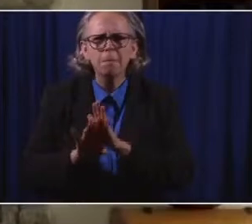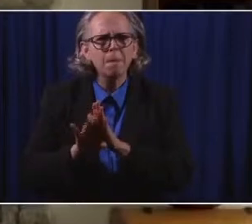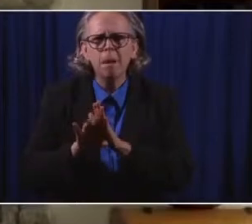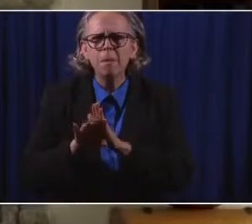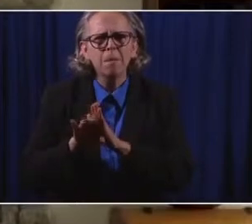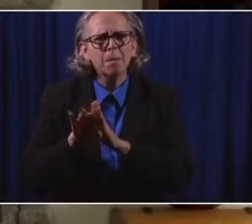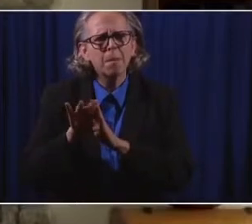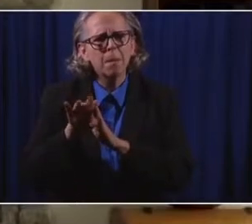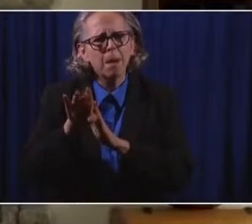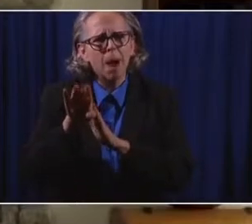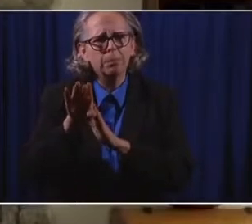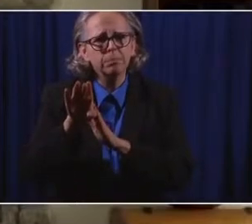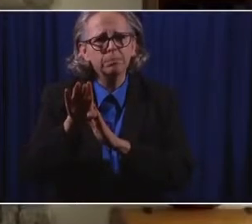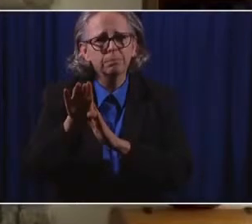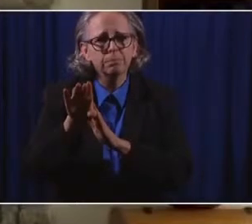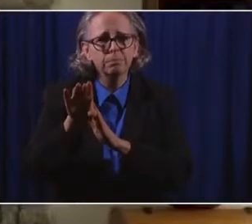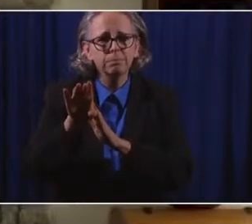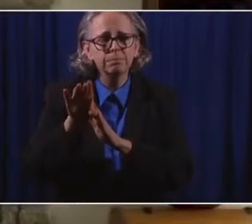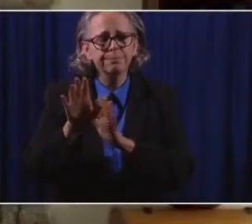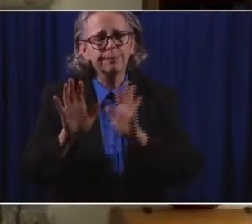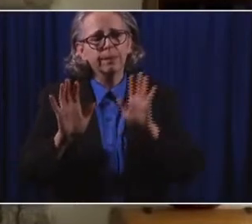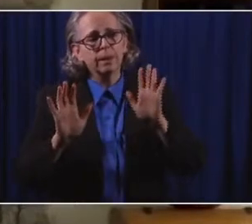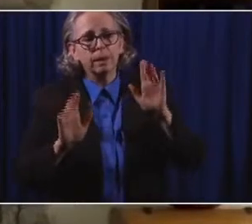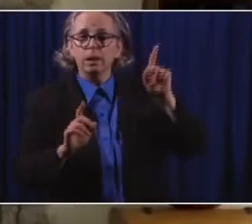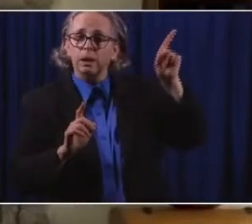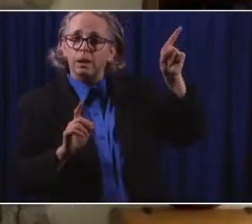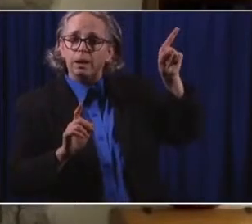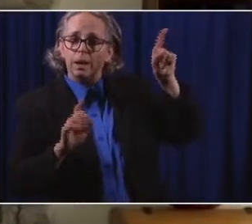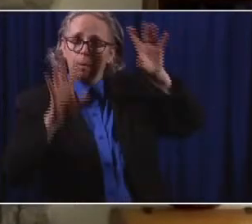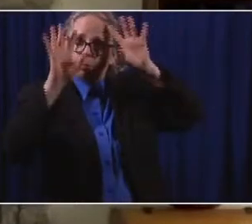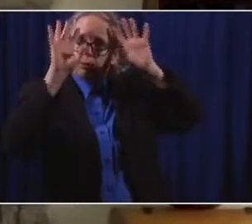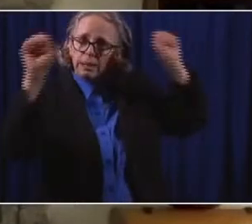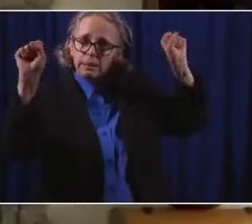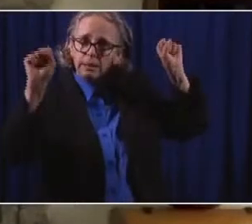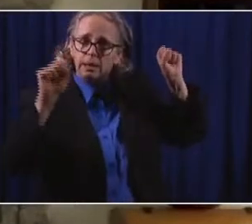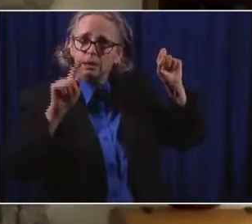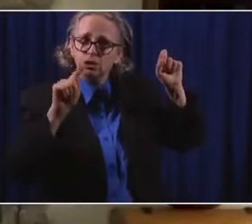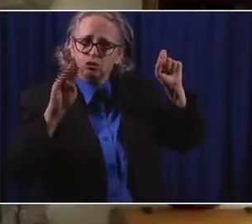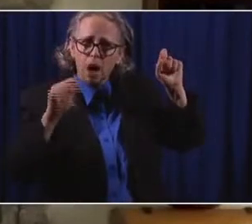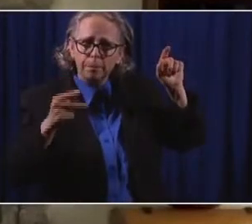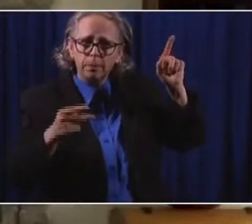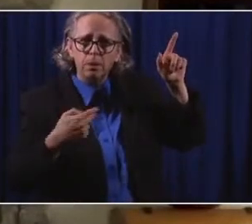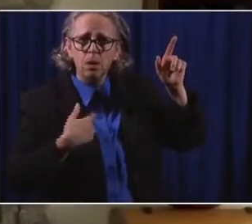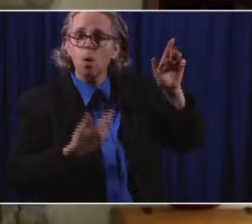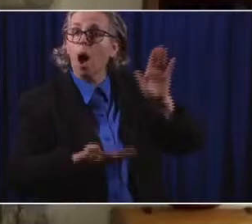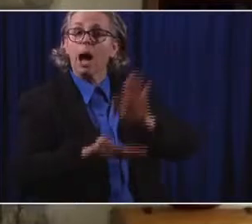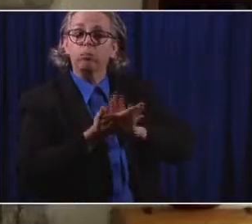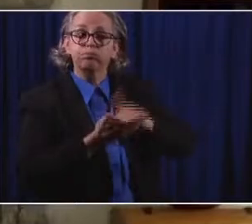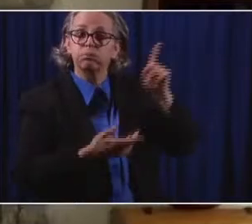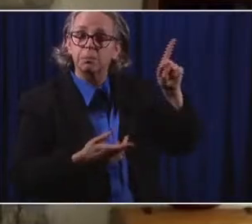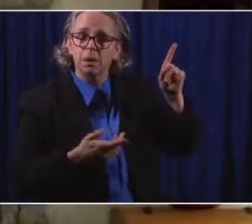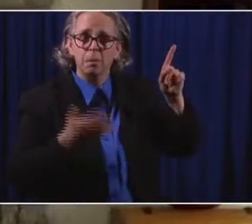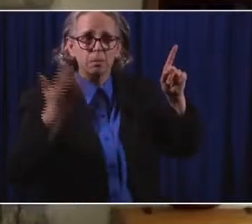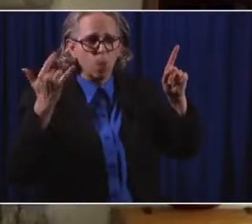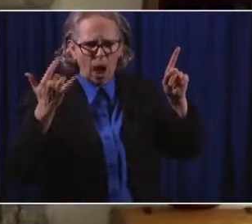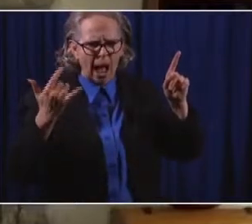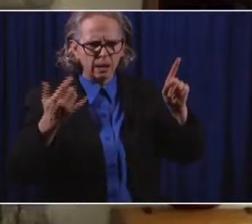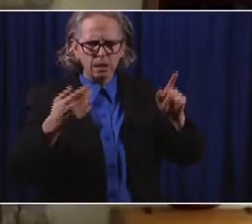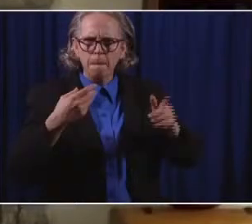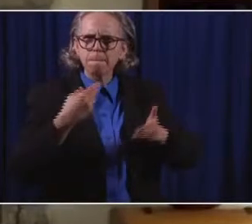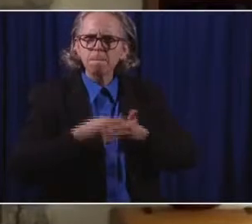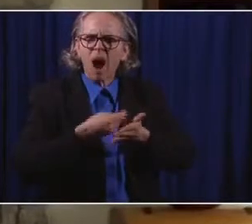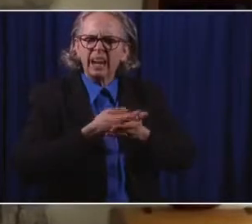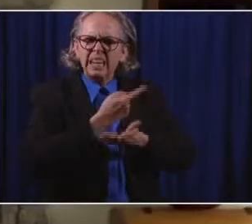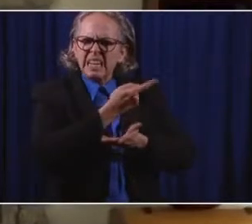credit for putting the money in very, very early to develop the vaccine. We're going to have a